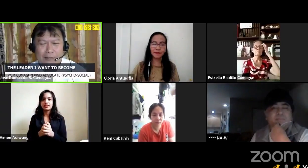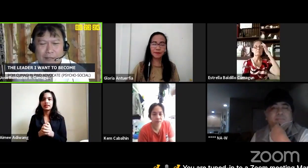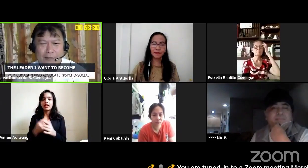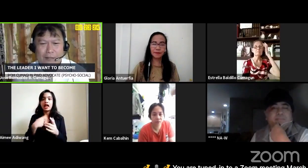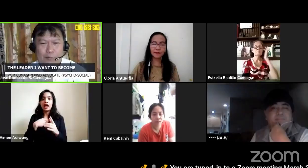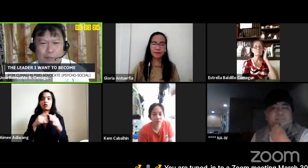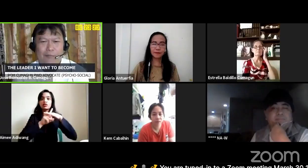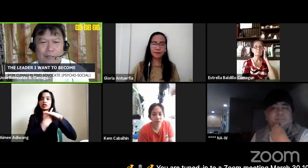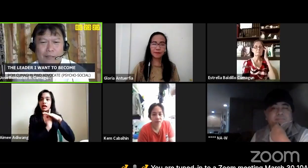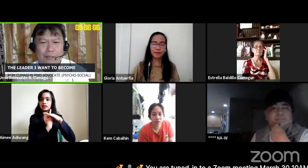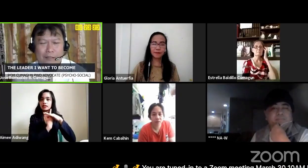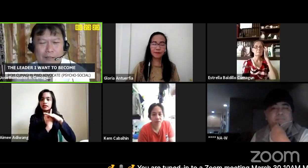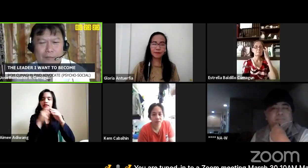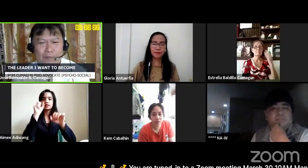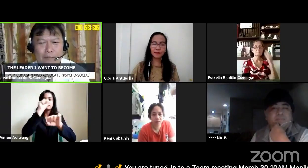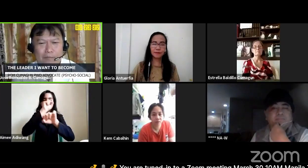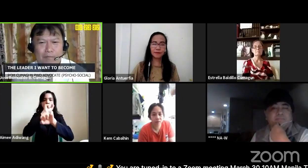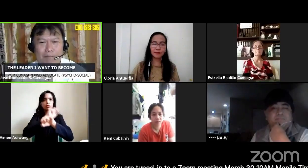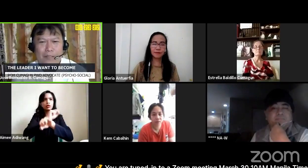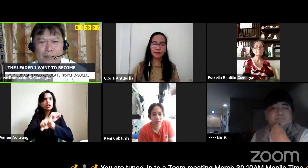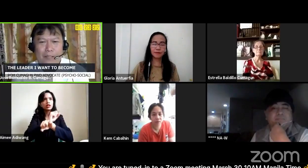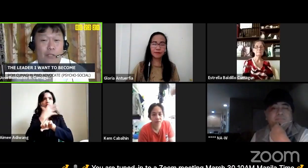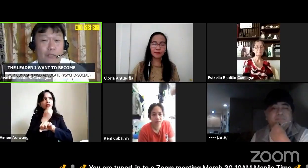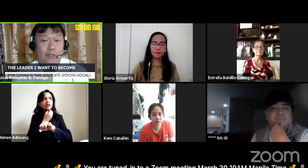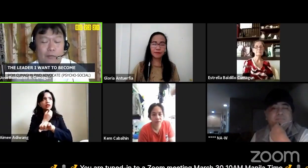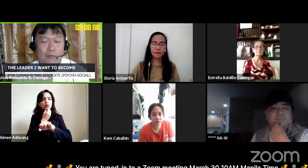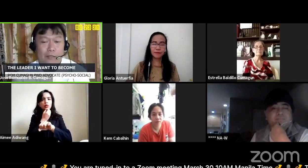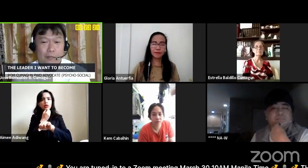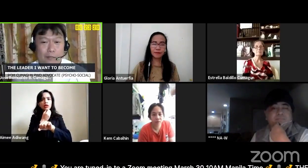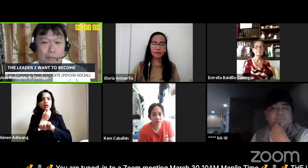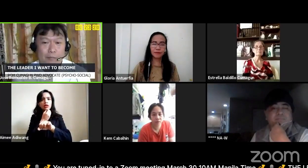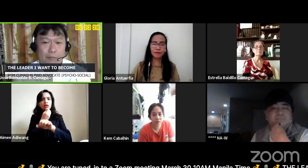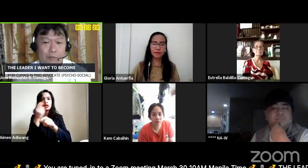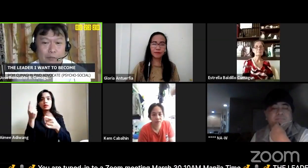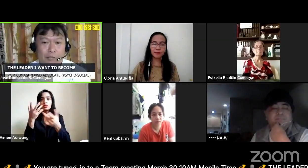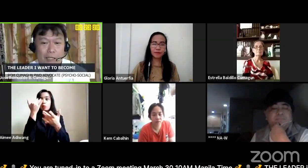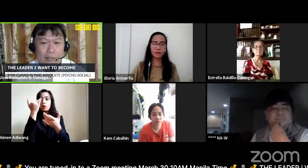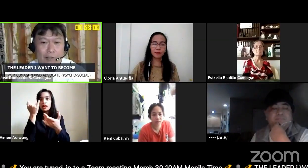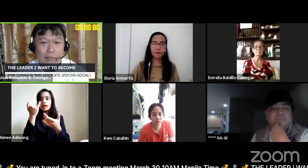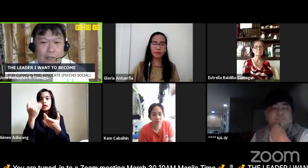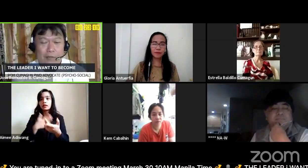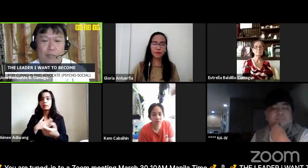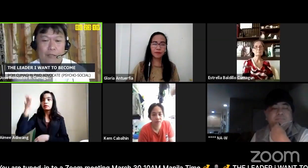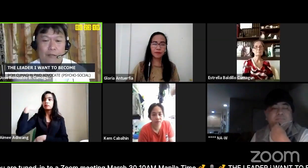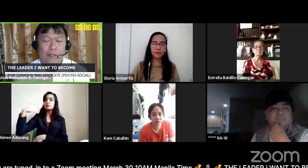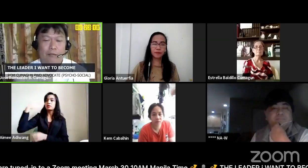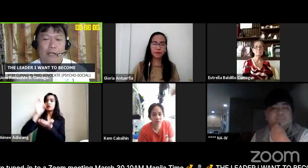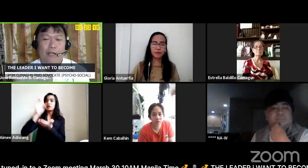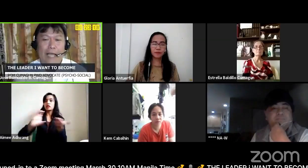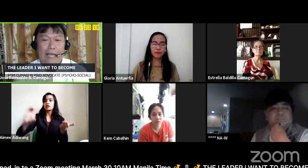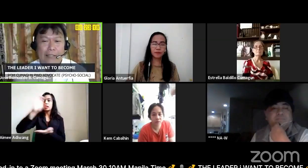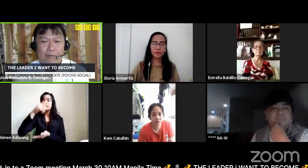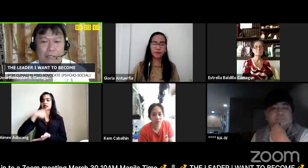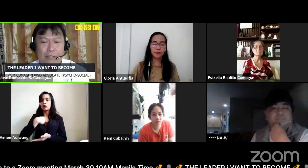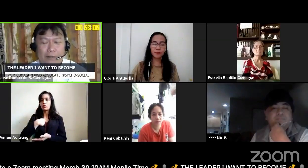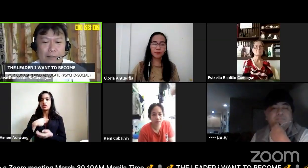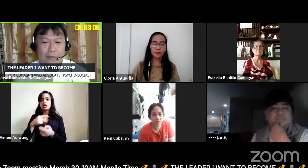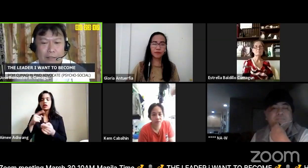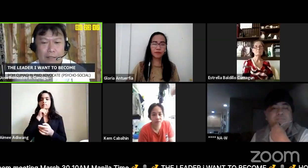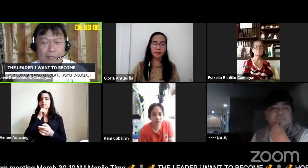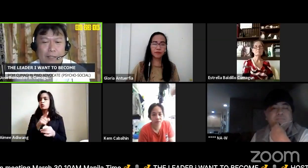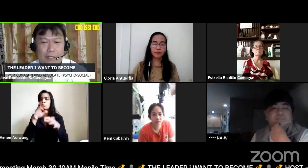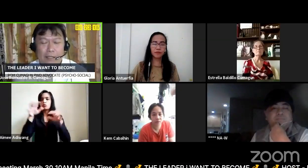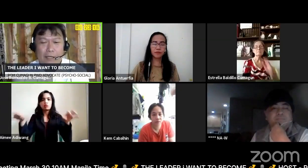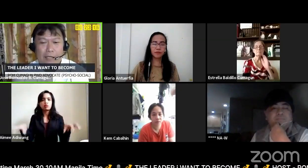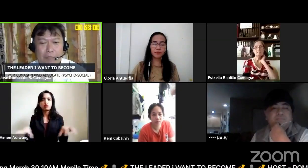I started working with because in my previous college, they're very active